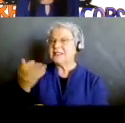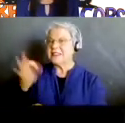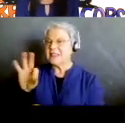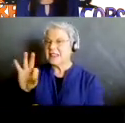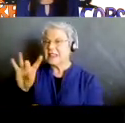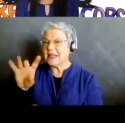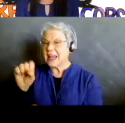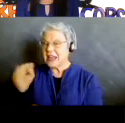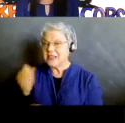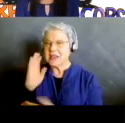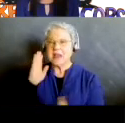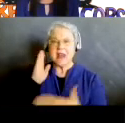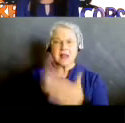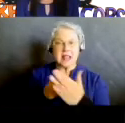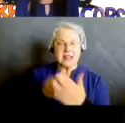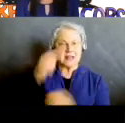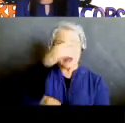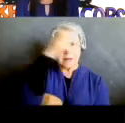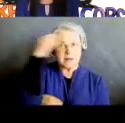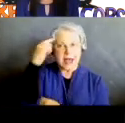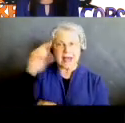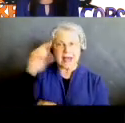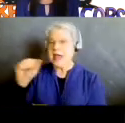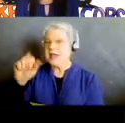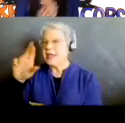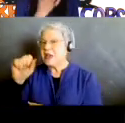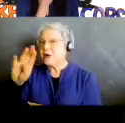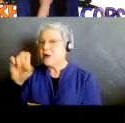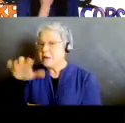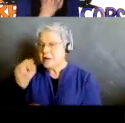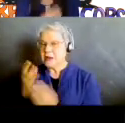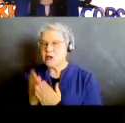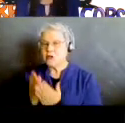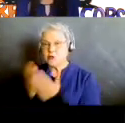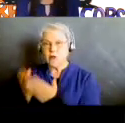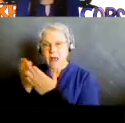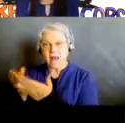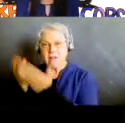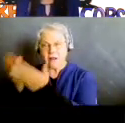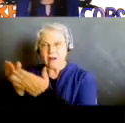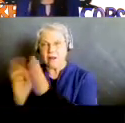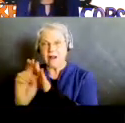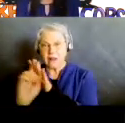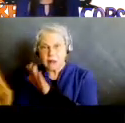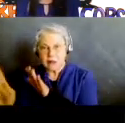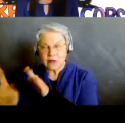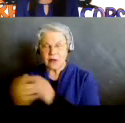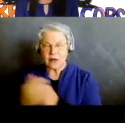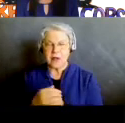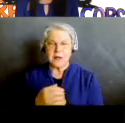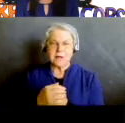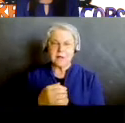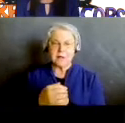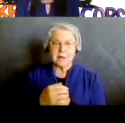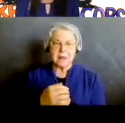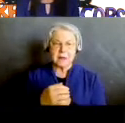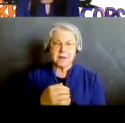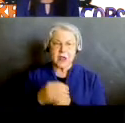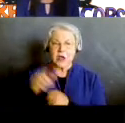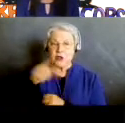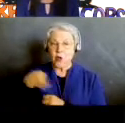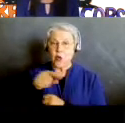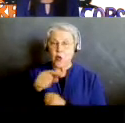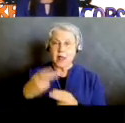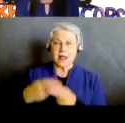migrants traveling by sea, especially Haitian migrants. So in an example of what Mountz calls mobile